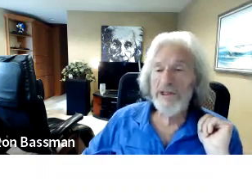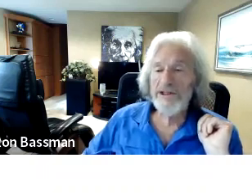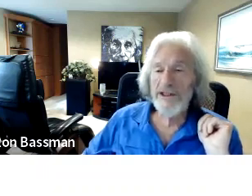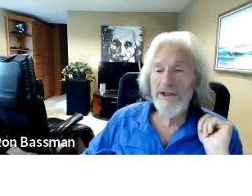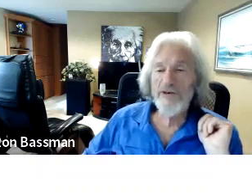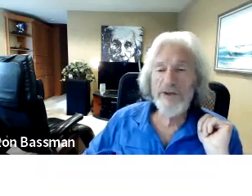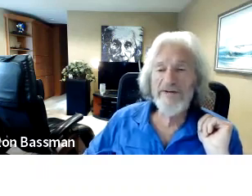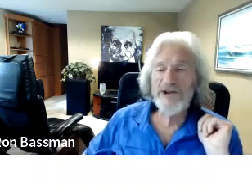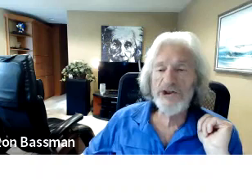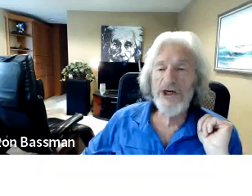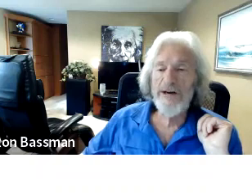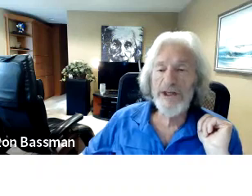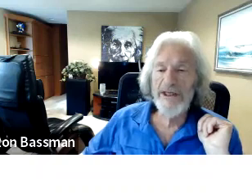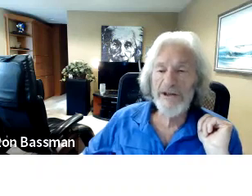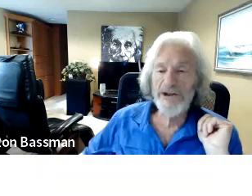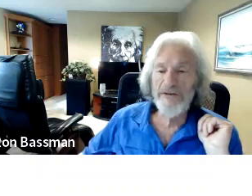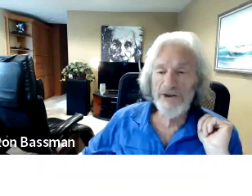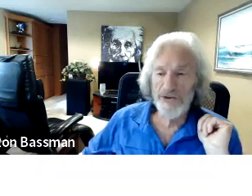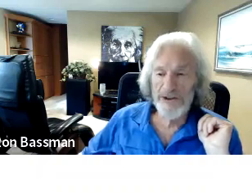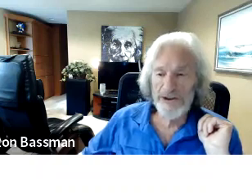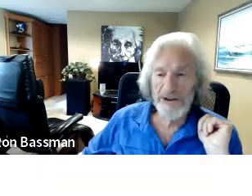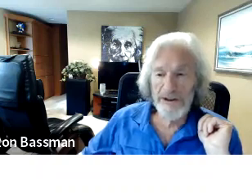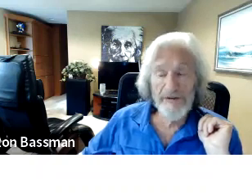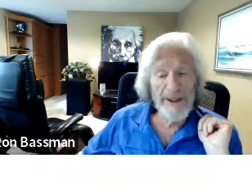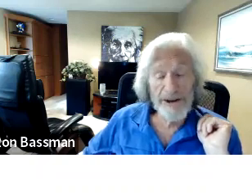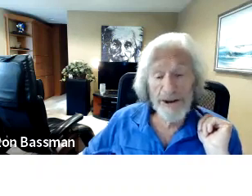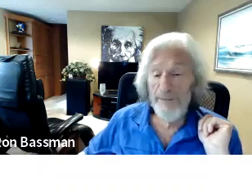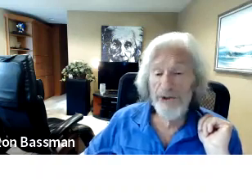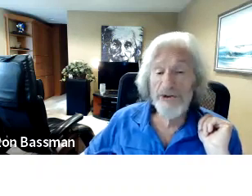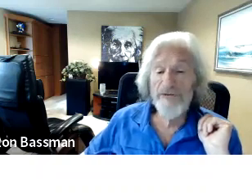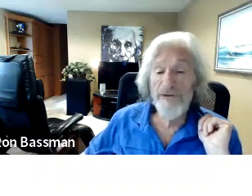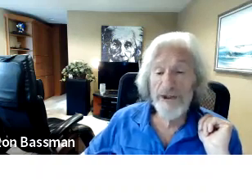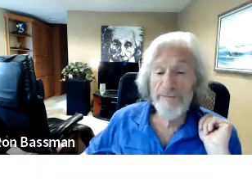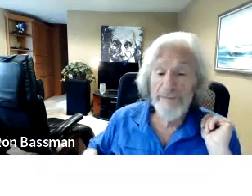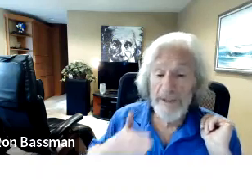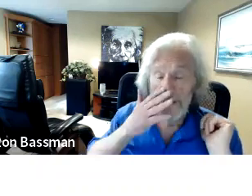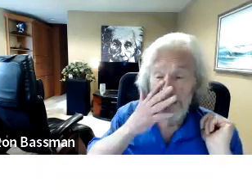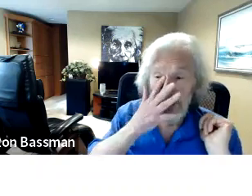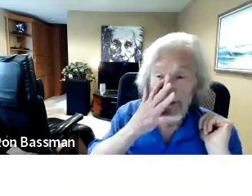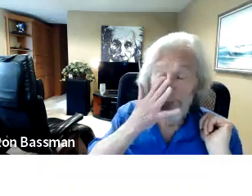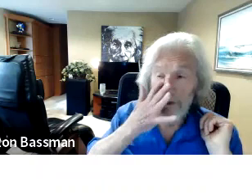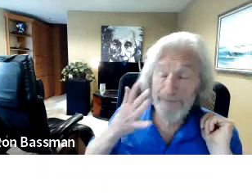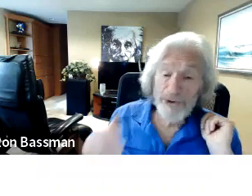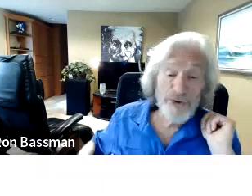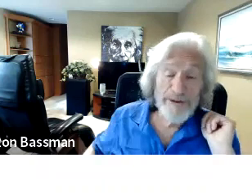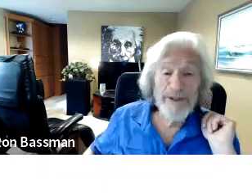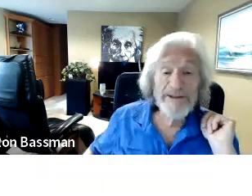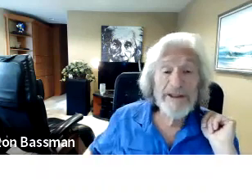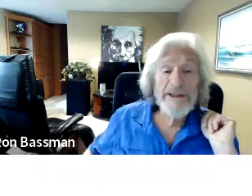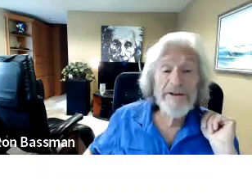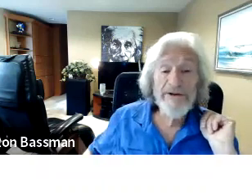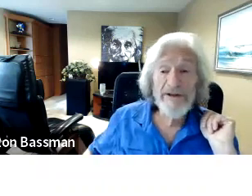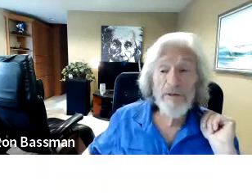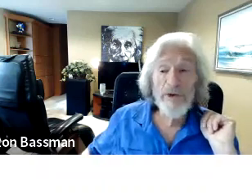groups working together, we have such common areas of interest like rights and personal freedom and proper